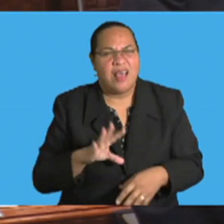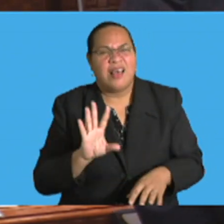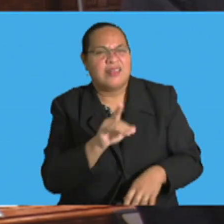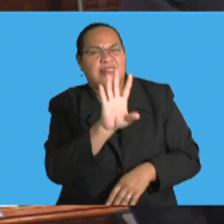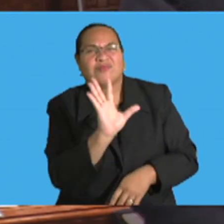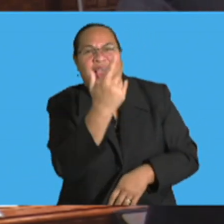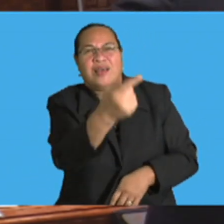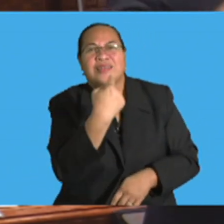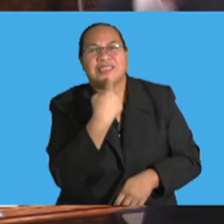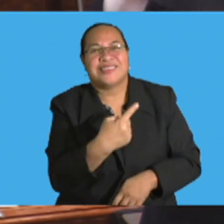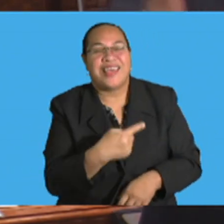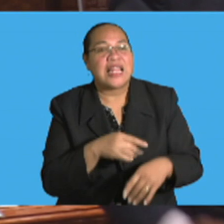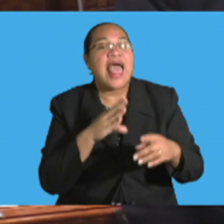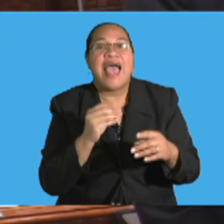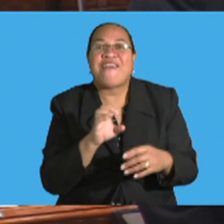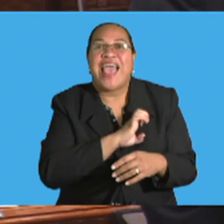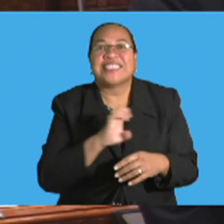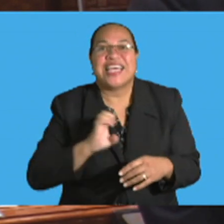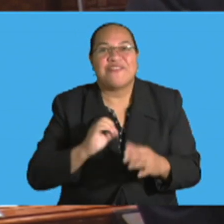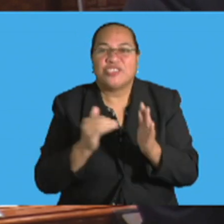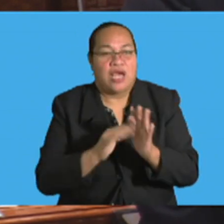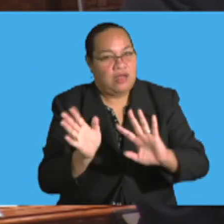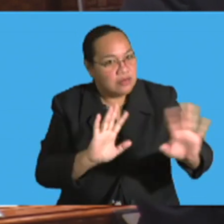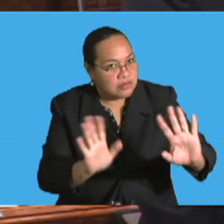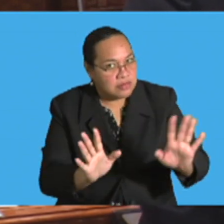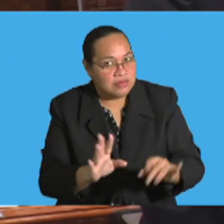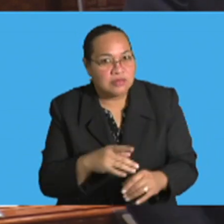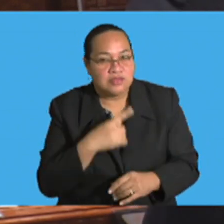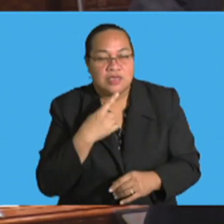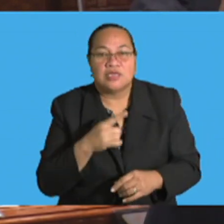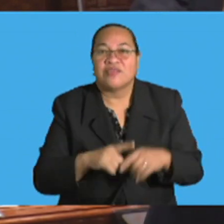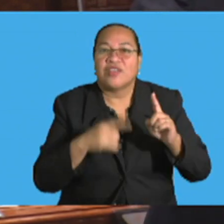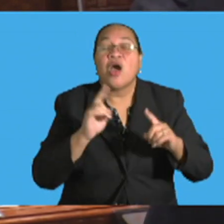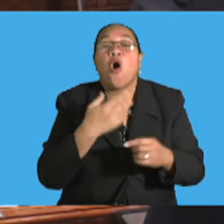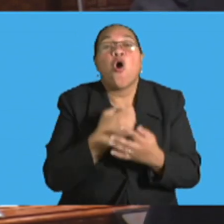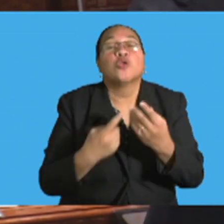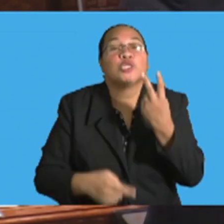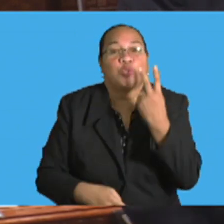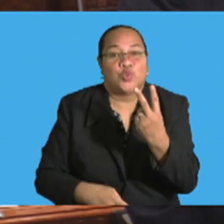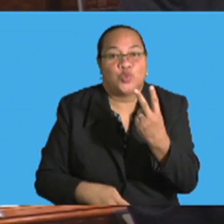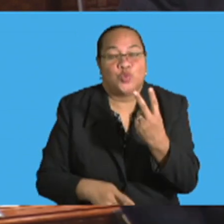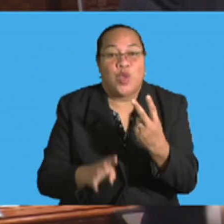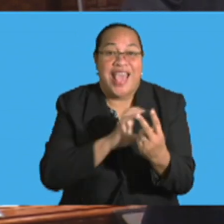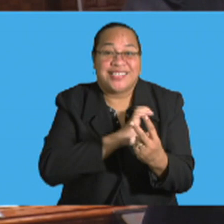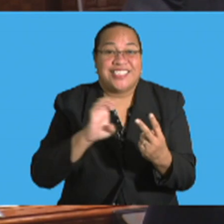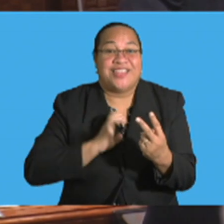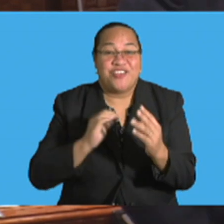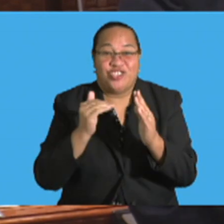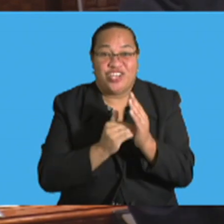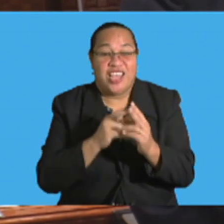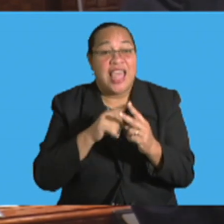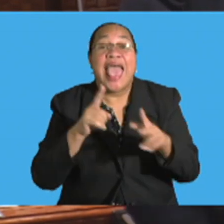said that we still have executive chairs all over the place. No, we don't. There are only 2 executive chair positions that were there. At AFL